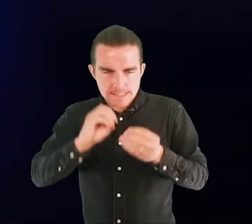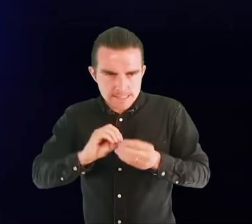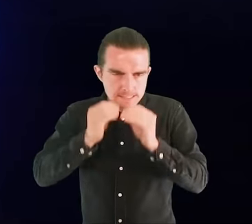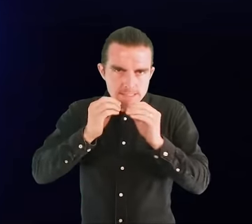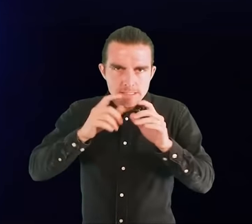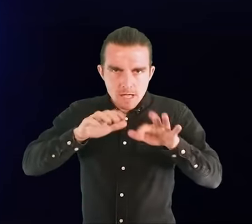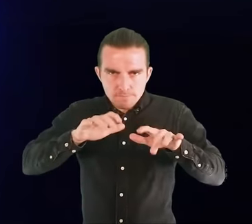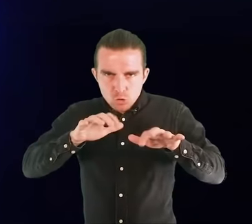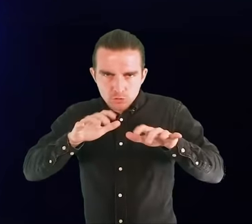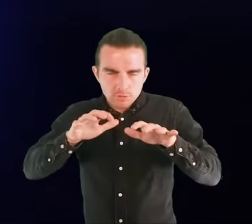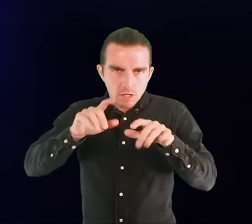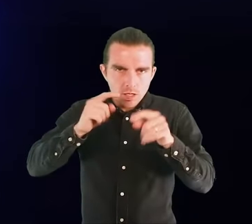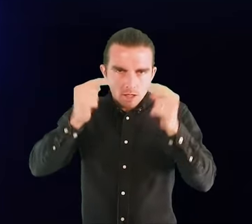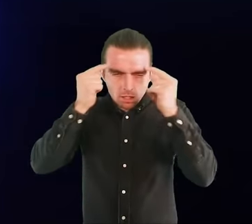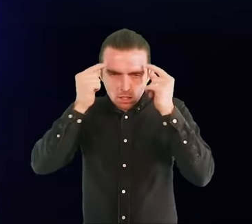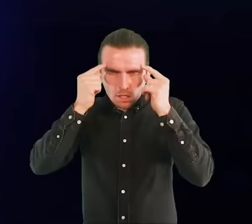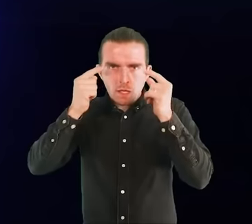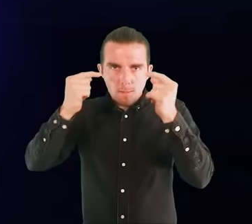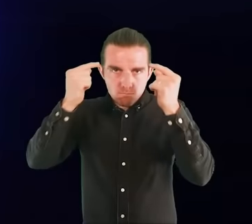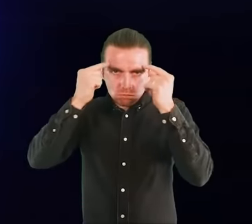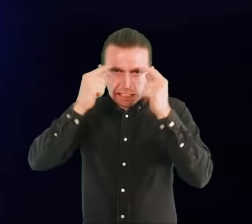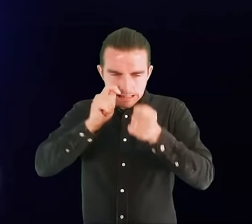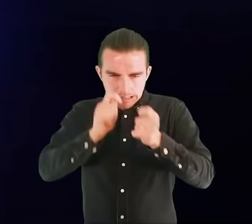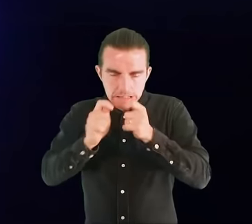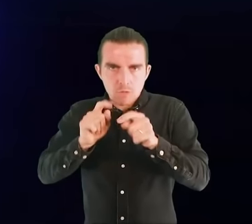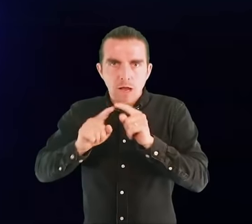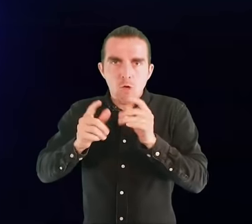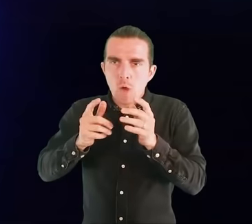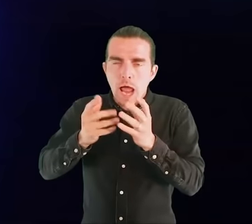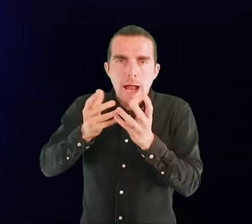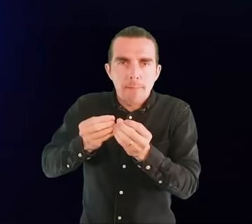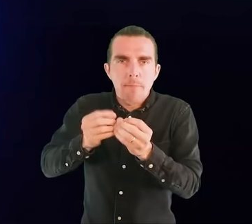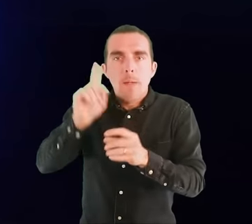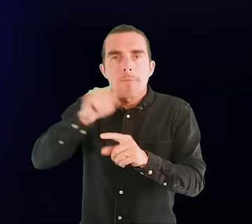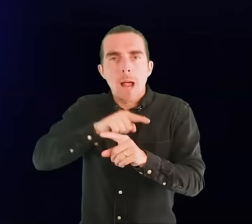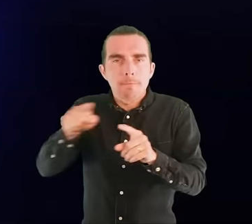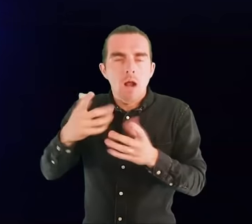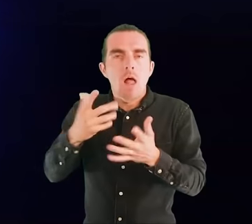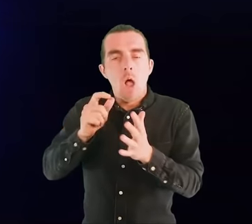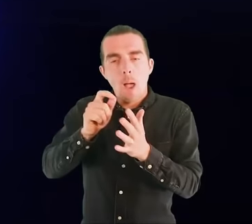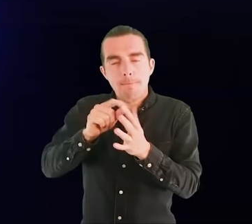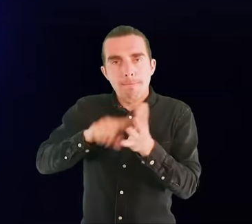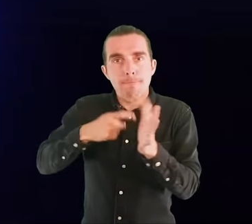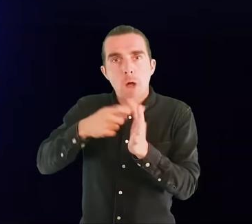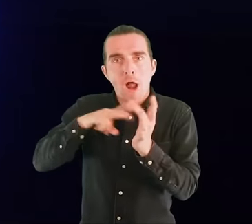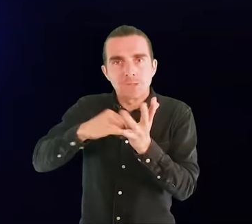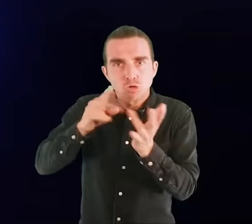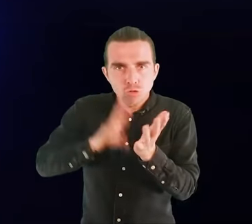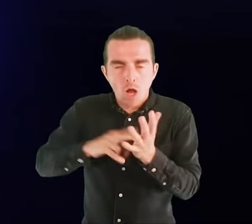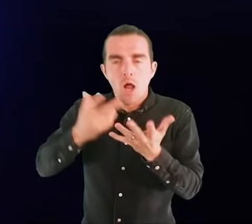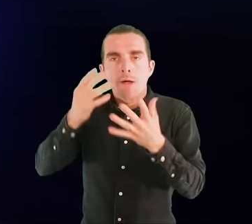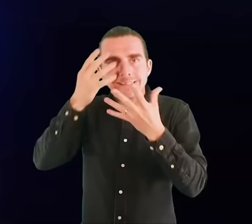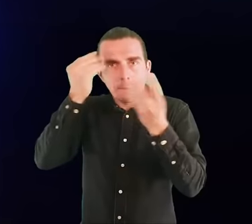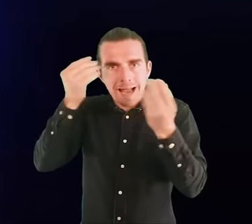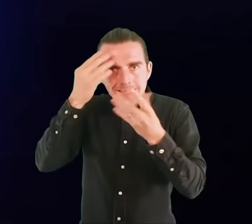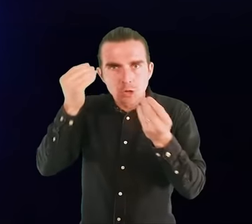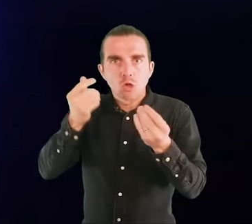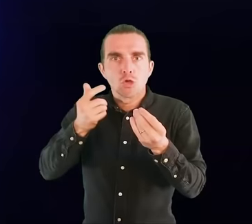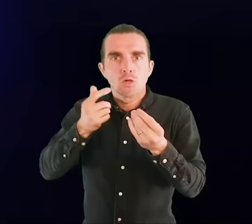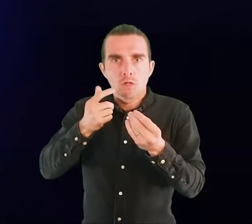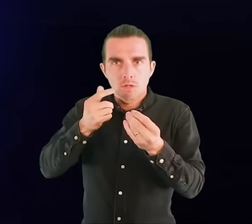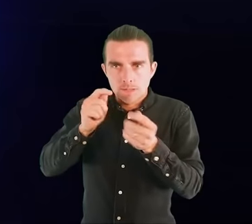technology, very few people are working on the ethical side of it. People struggle to answer these